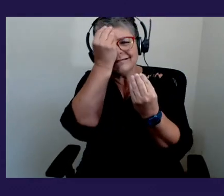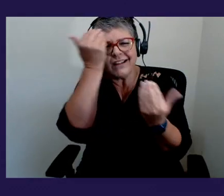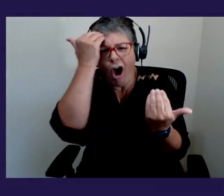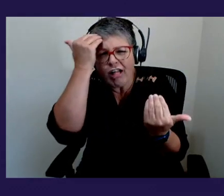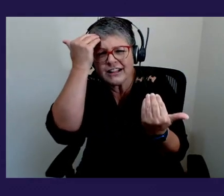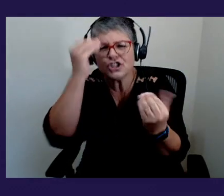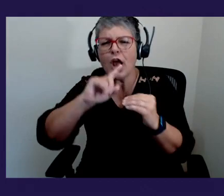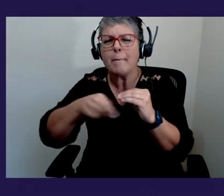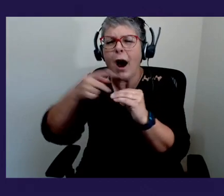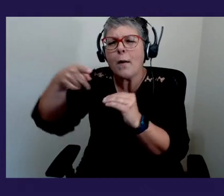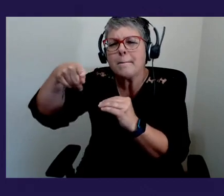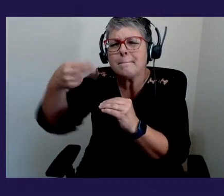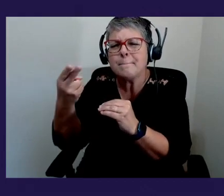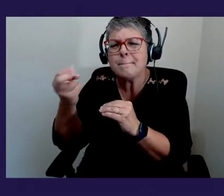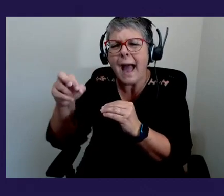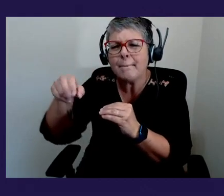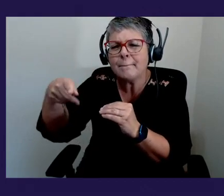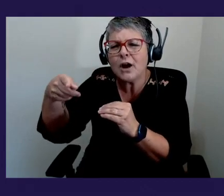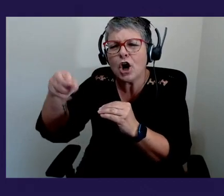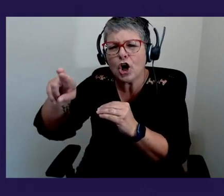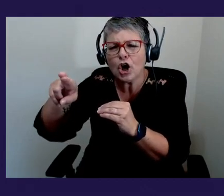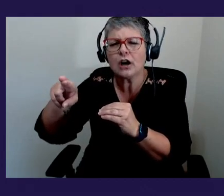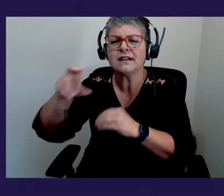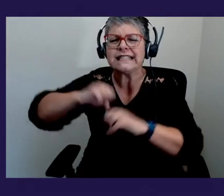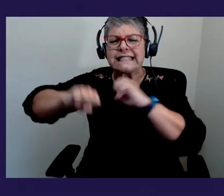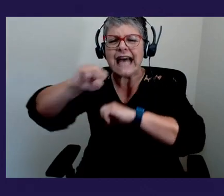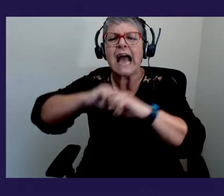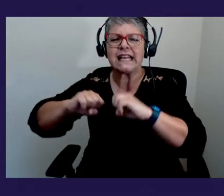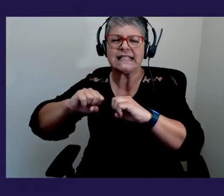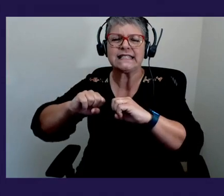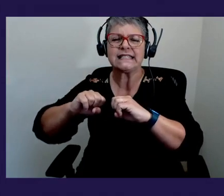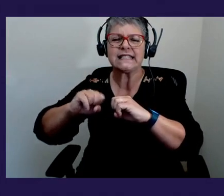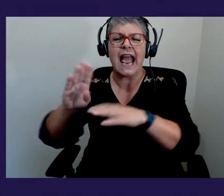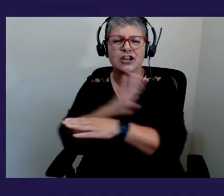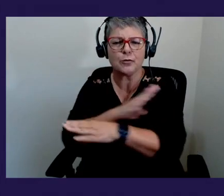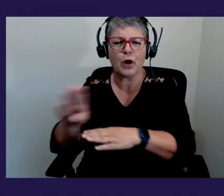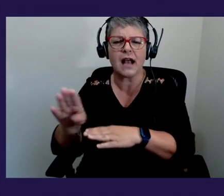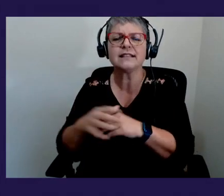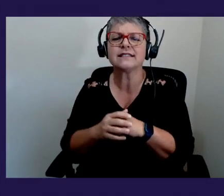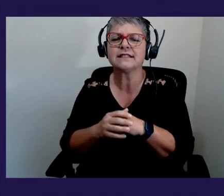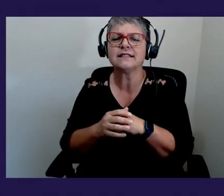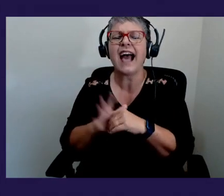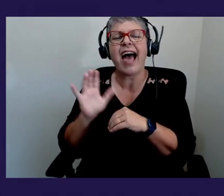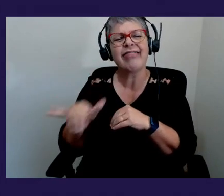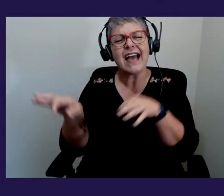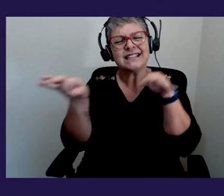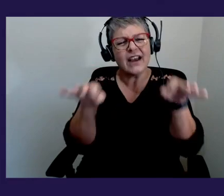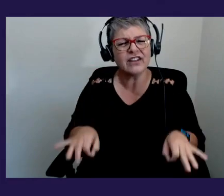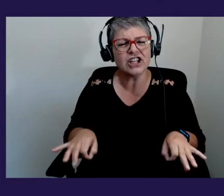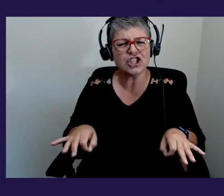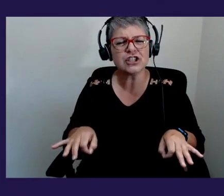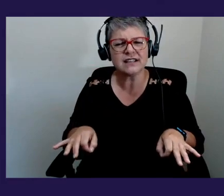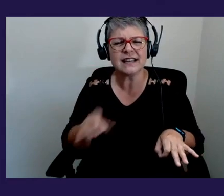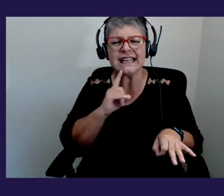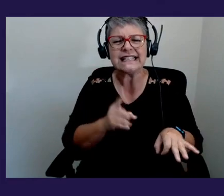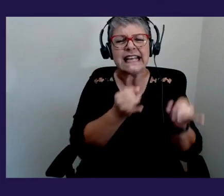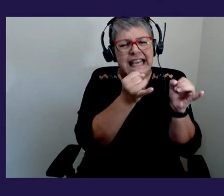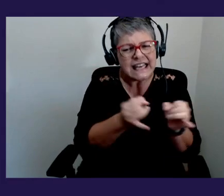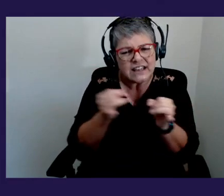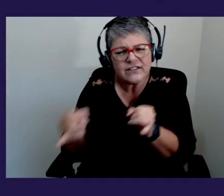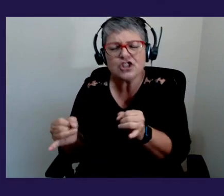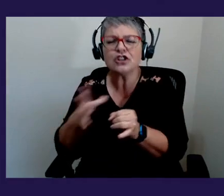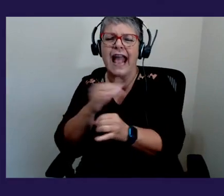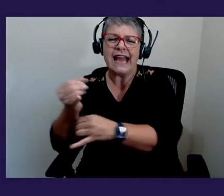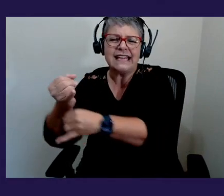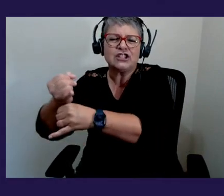science enterprise. And we describe that trust, or define as trust in the individuals and the